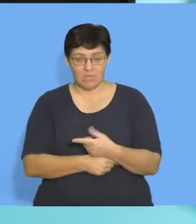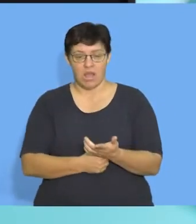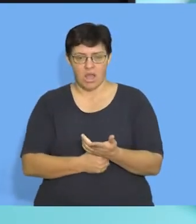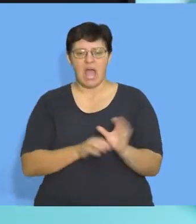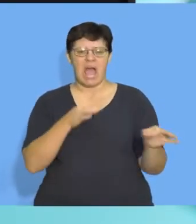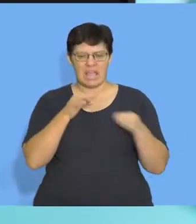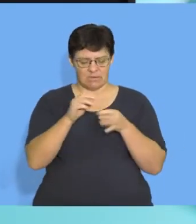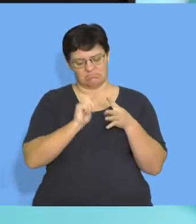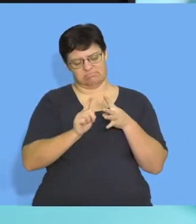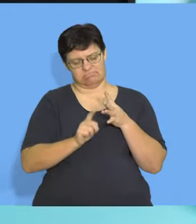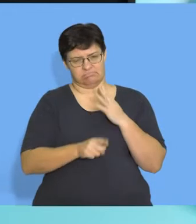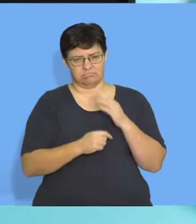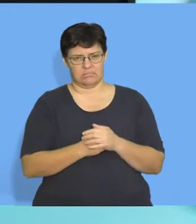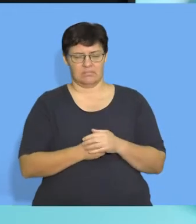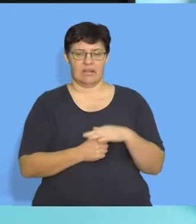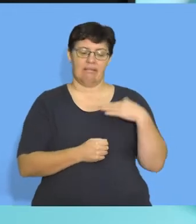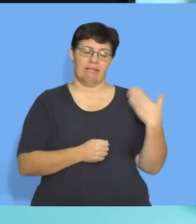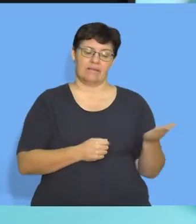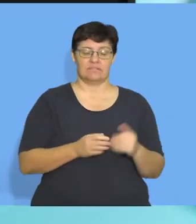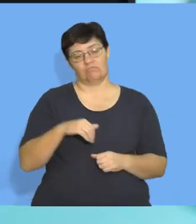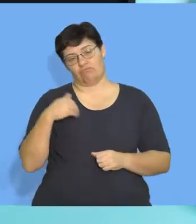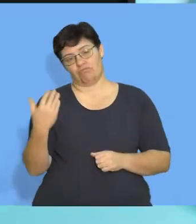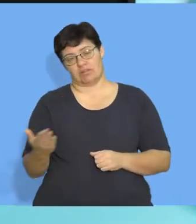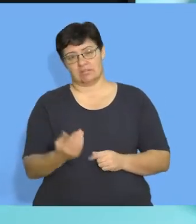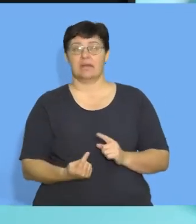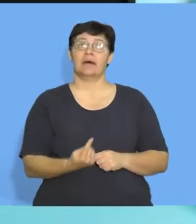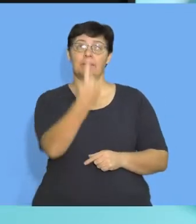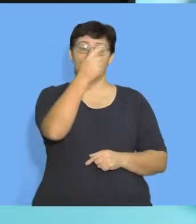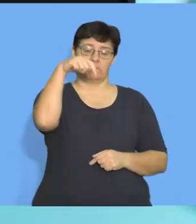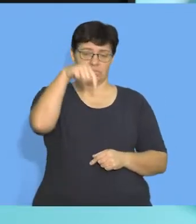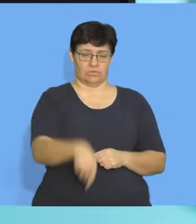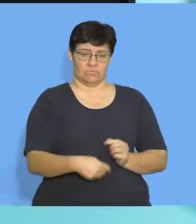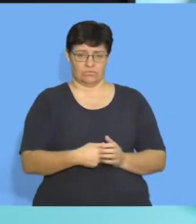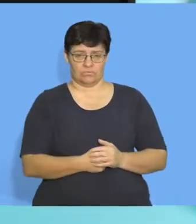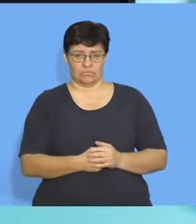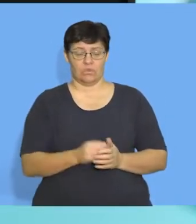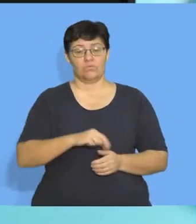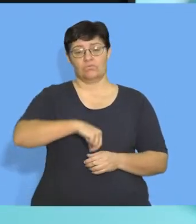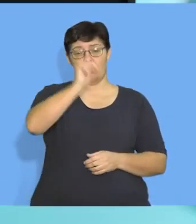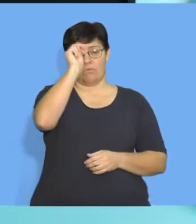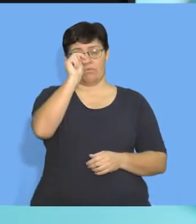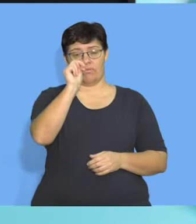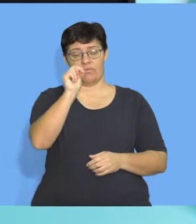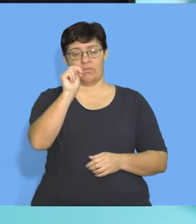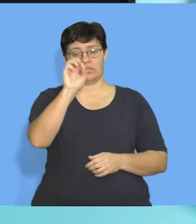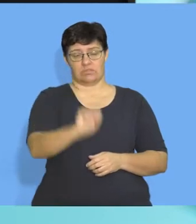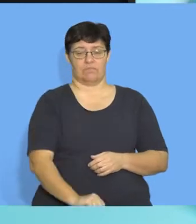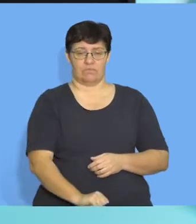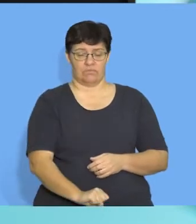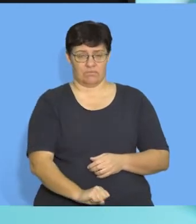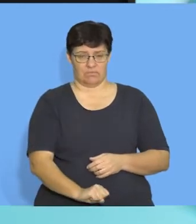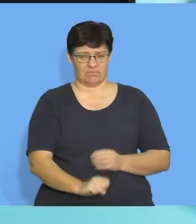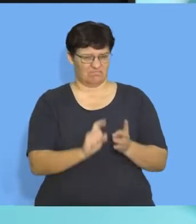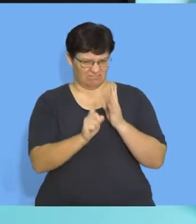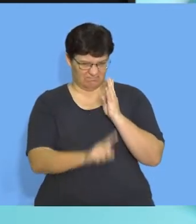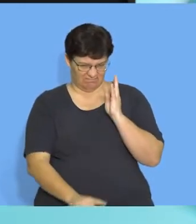ways. Left, right, up, down, north, south. We're going to talk about